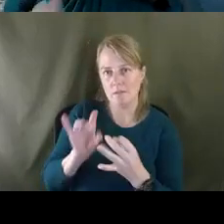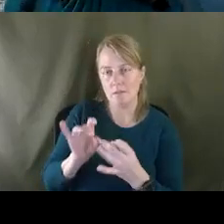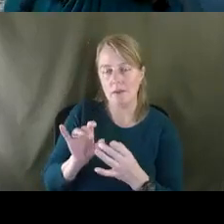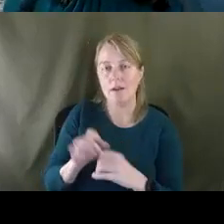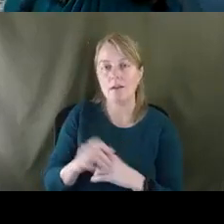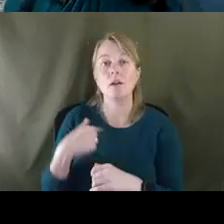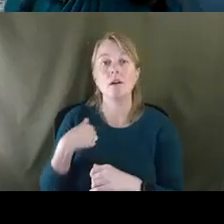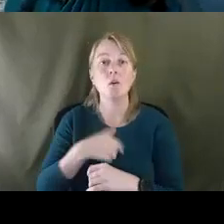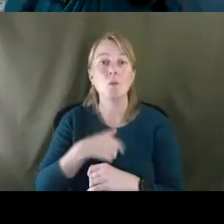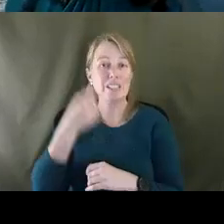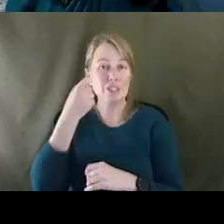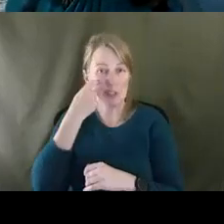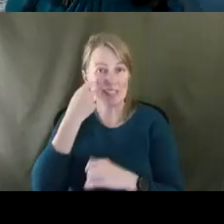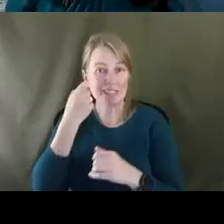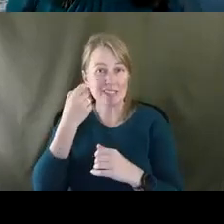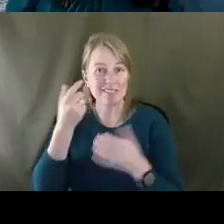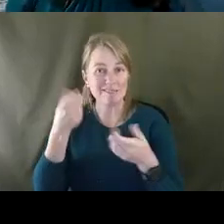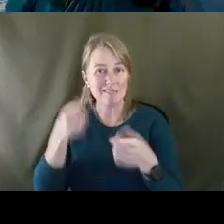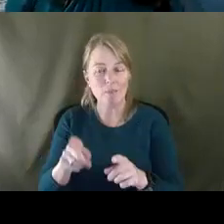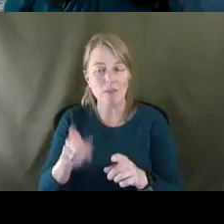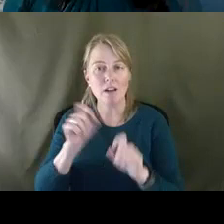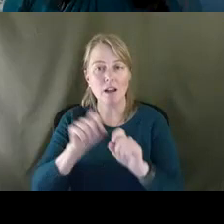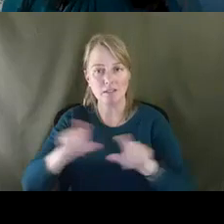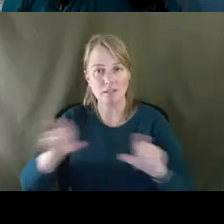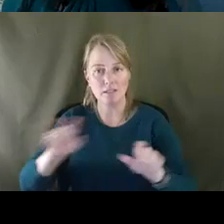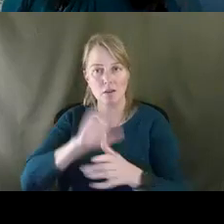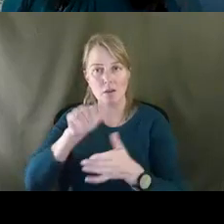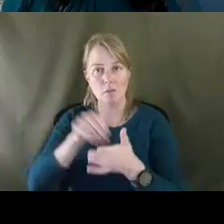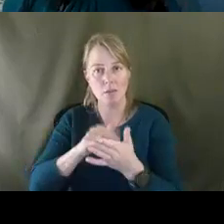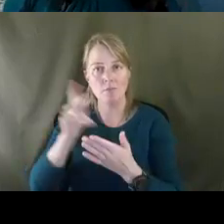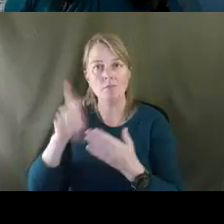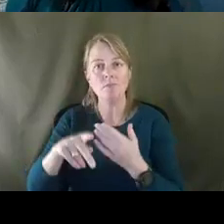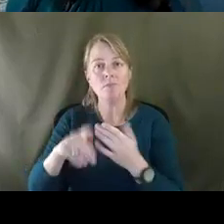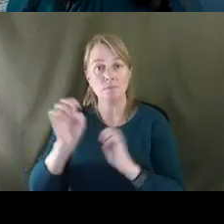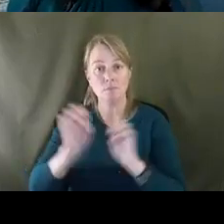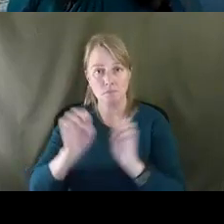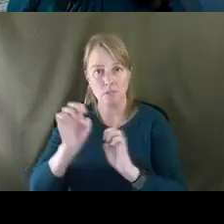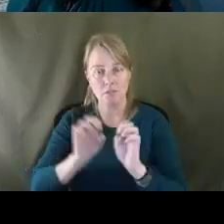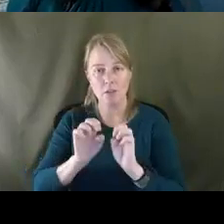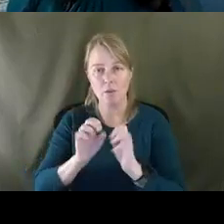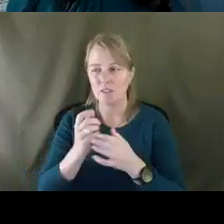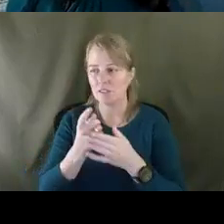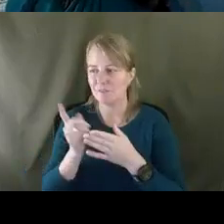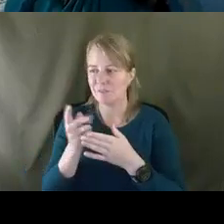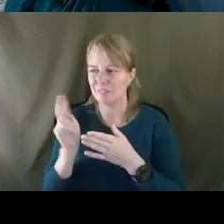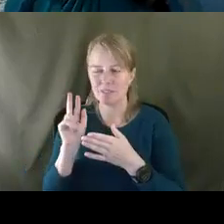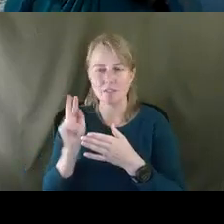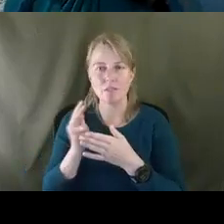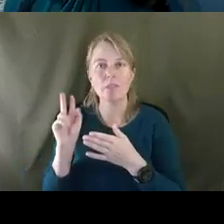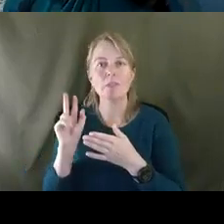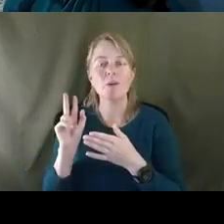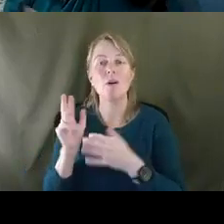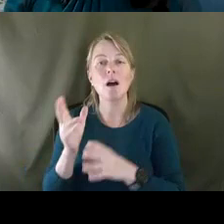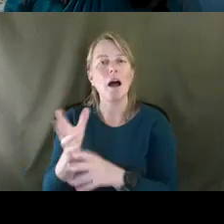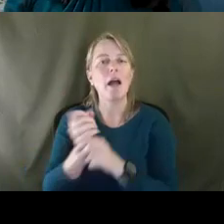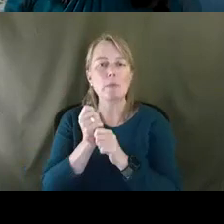we actually just had this happen. I sent out the mid-program evaluation just a couple of weeks ago, and I received